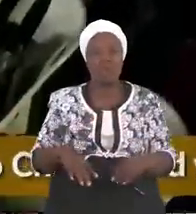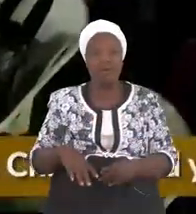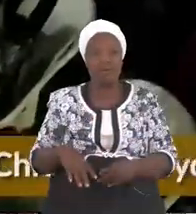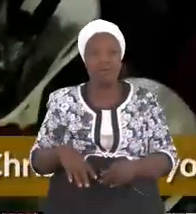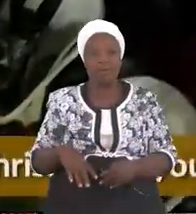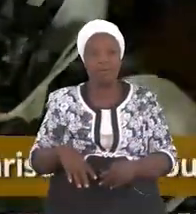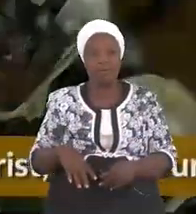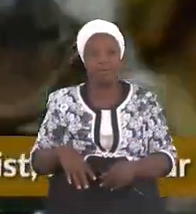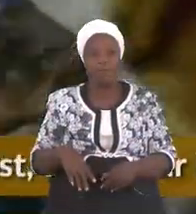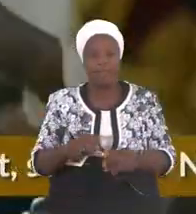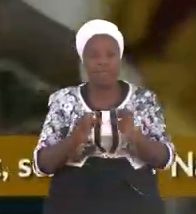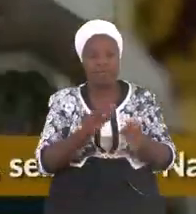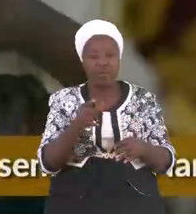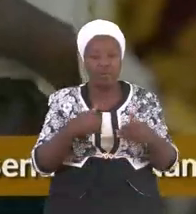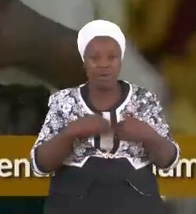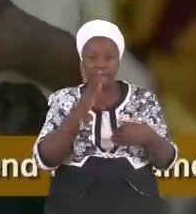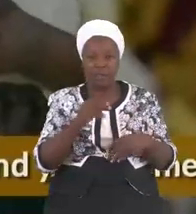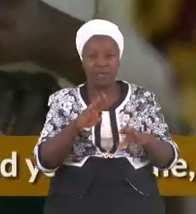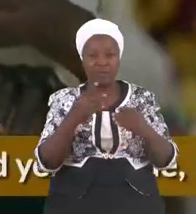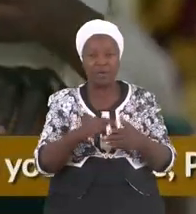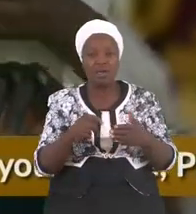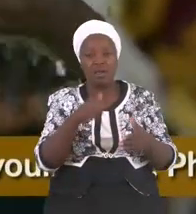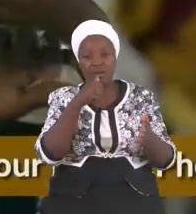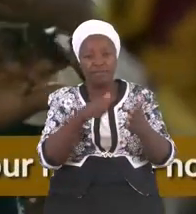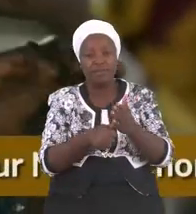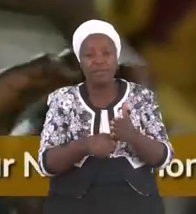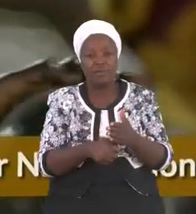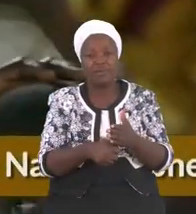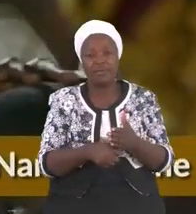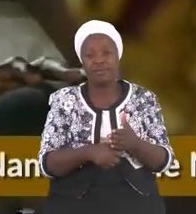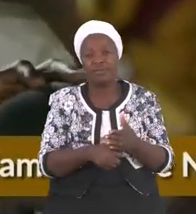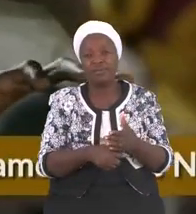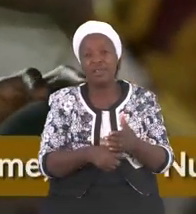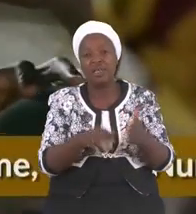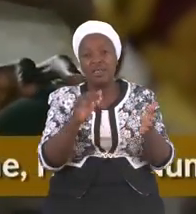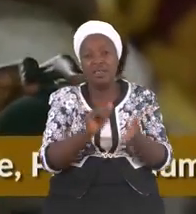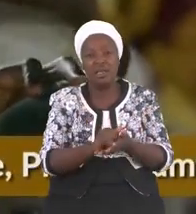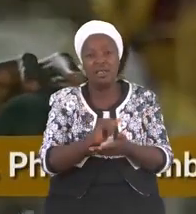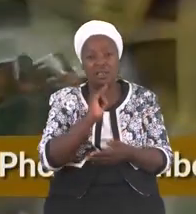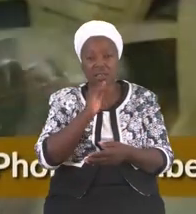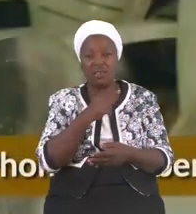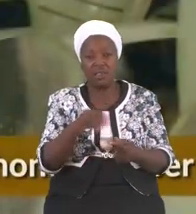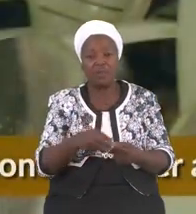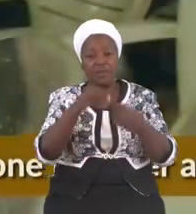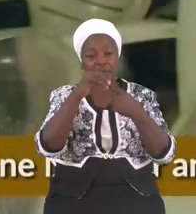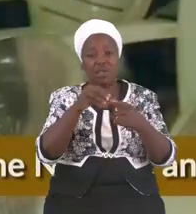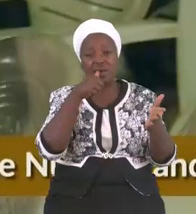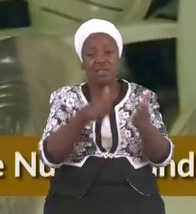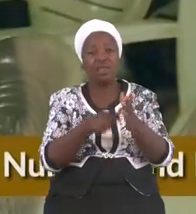If you have been given a parcel, that is a special package from our Father in the Lord